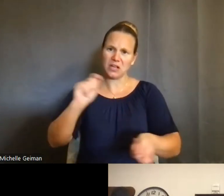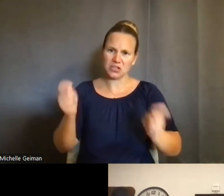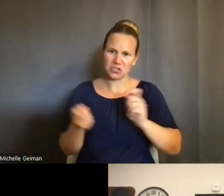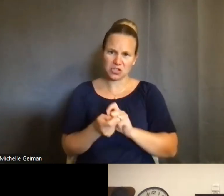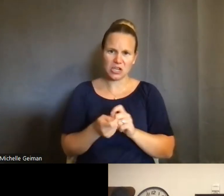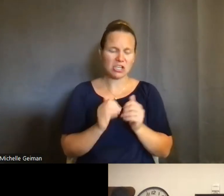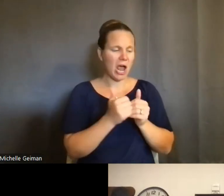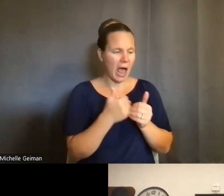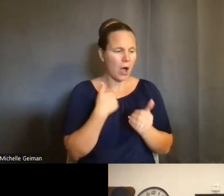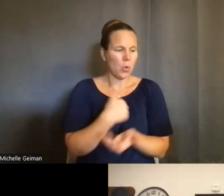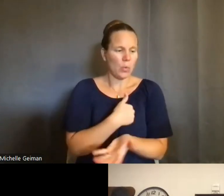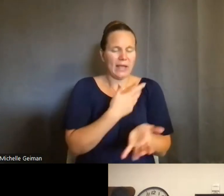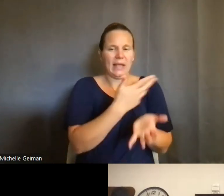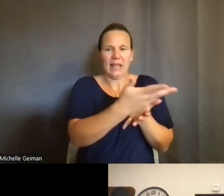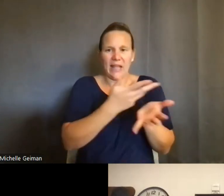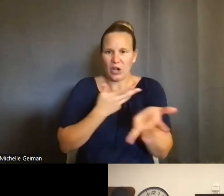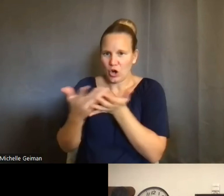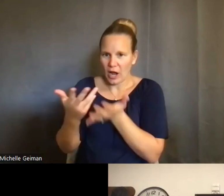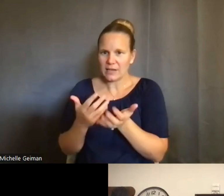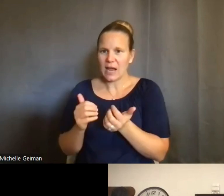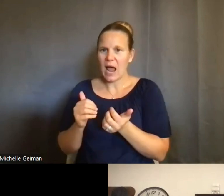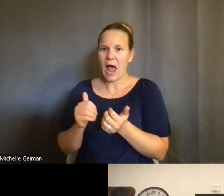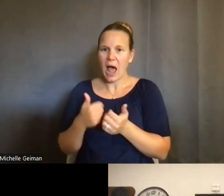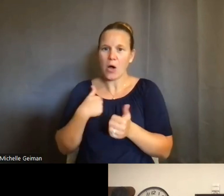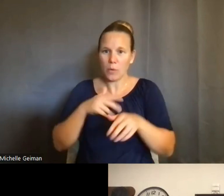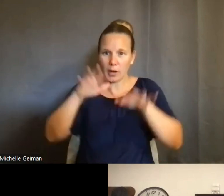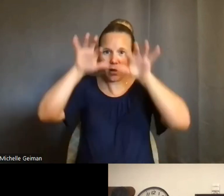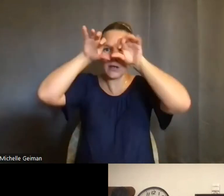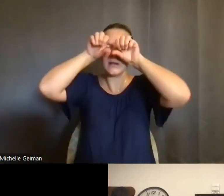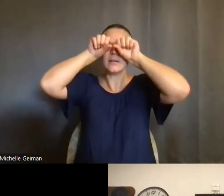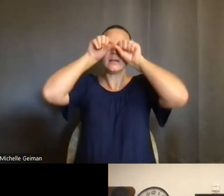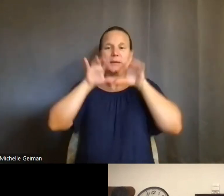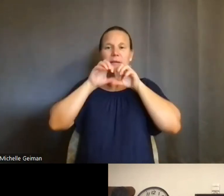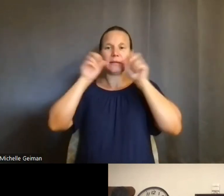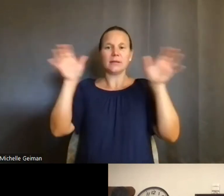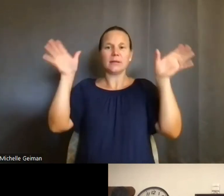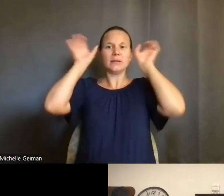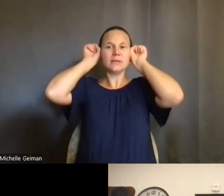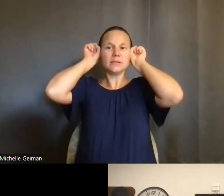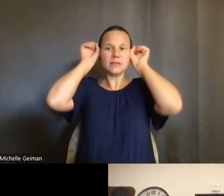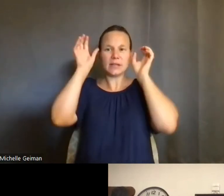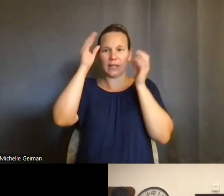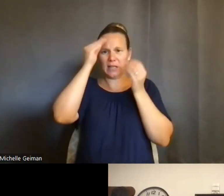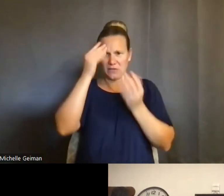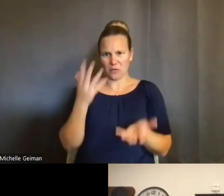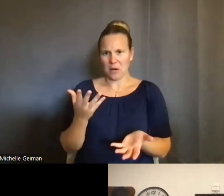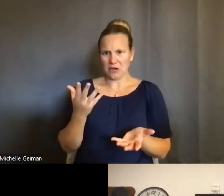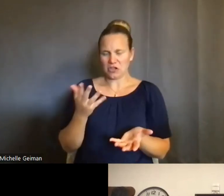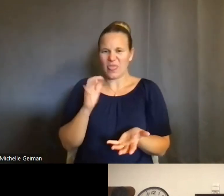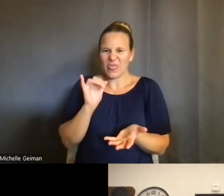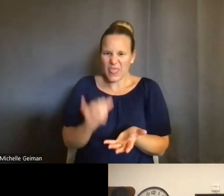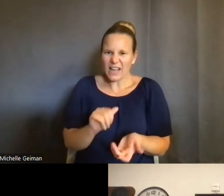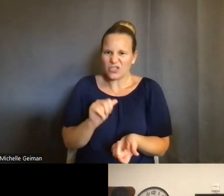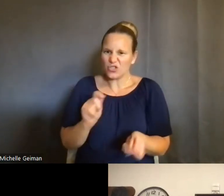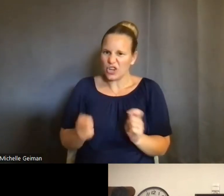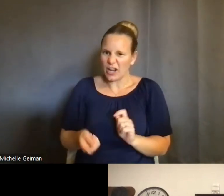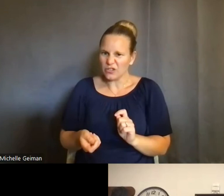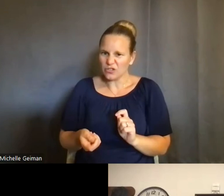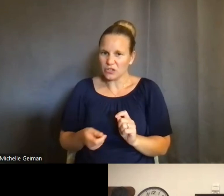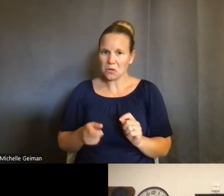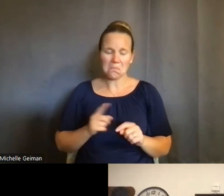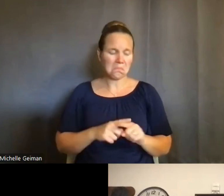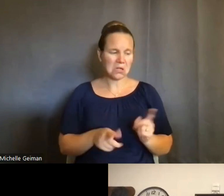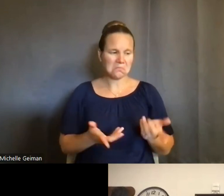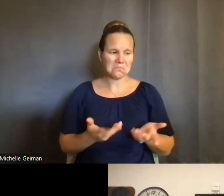consume information and then react to it, right? Subsequently, that's changed, right? But students are generally the